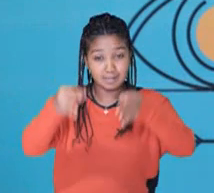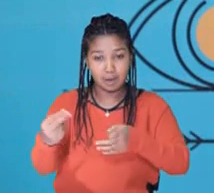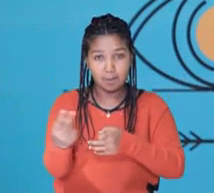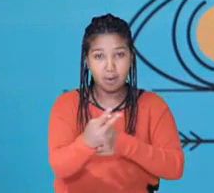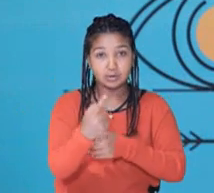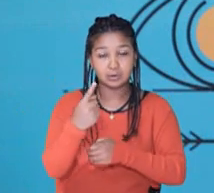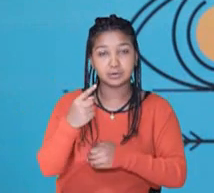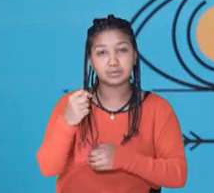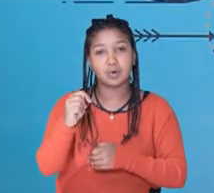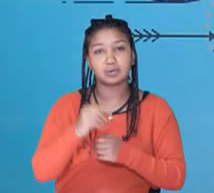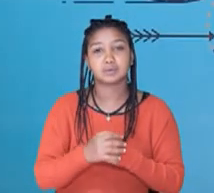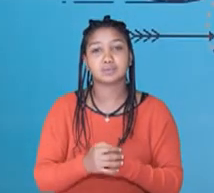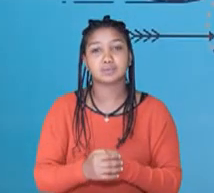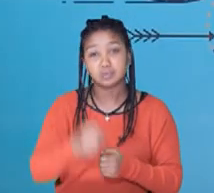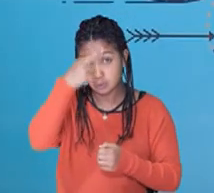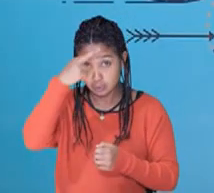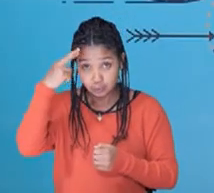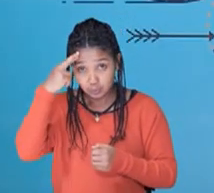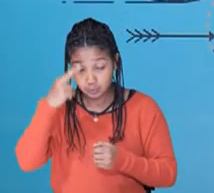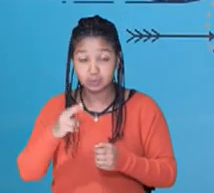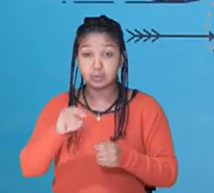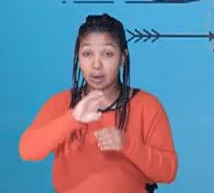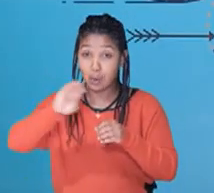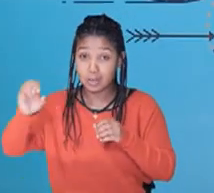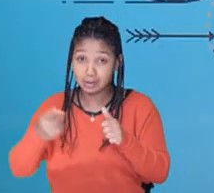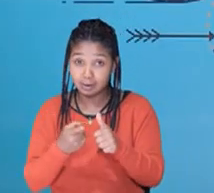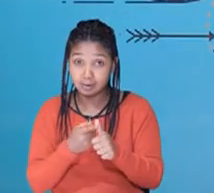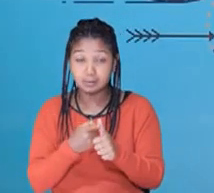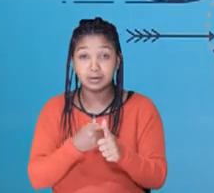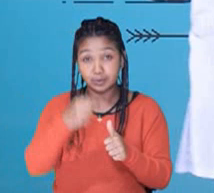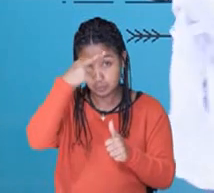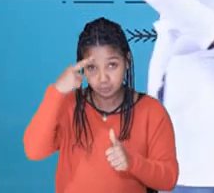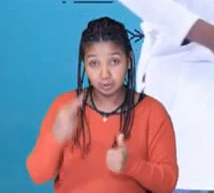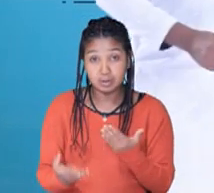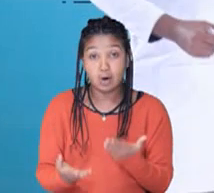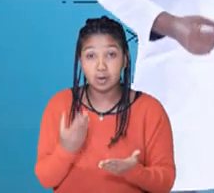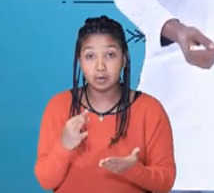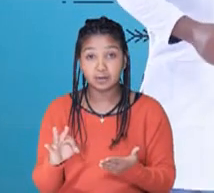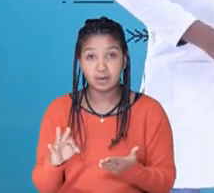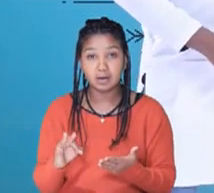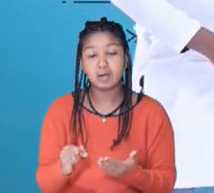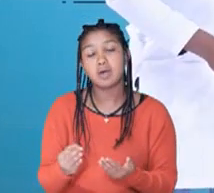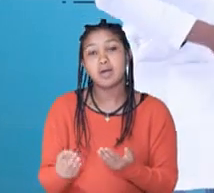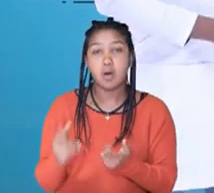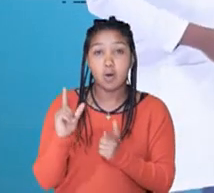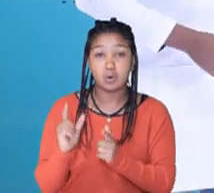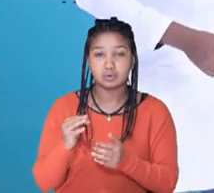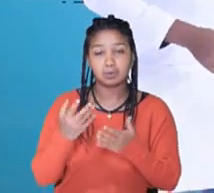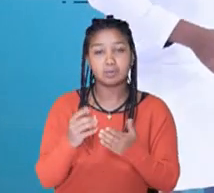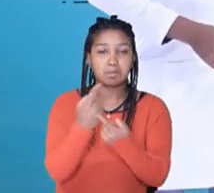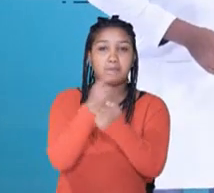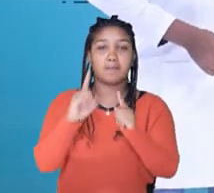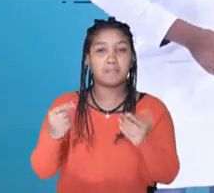both torques due to the weight of the bar and due to the weight of the load. Therefore, let's try